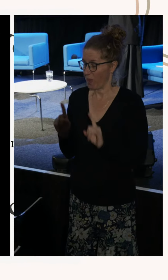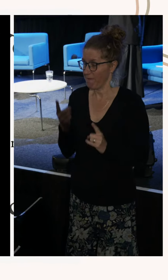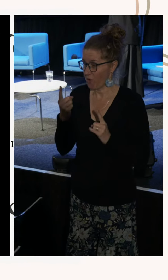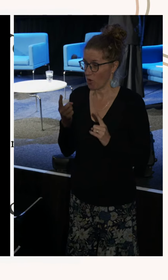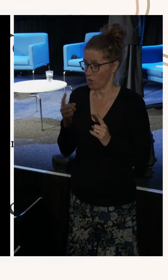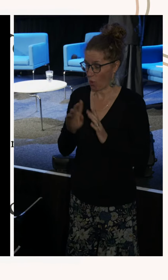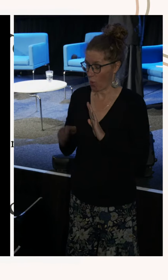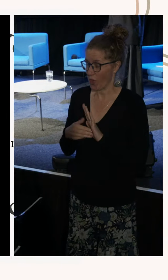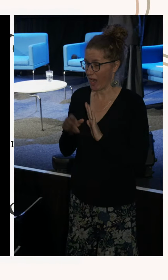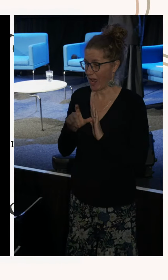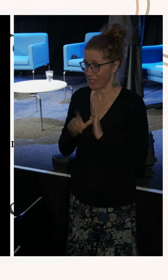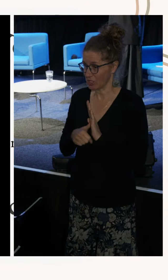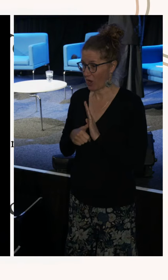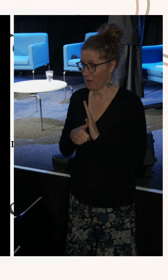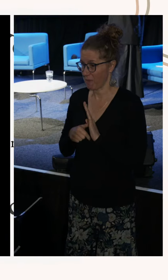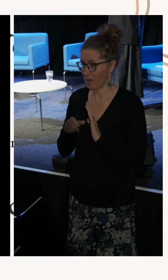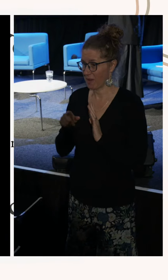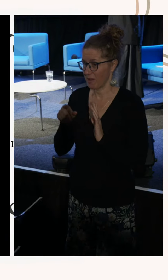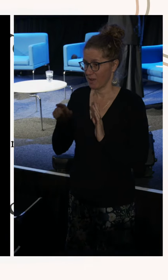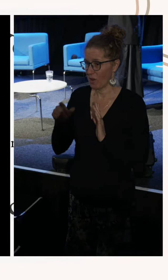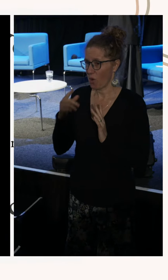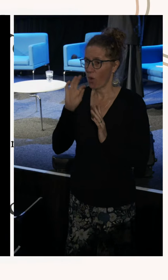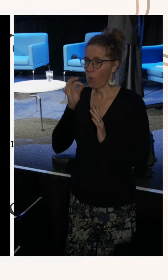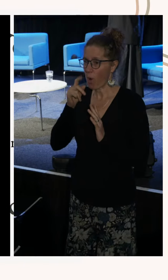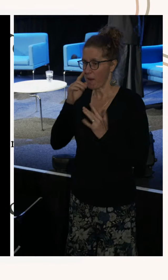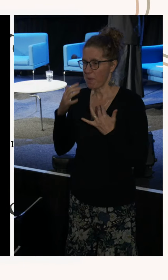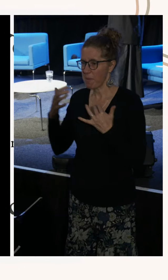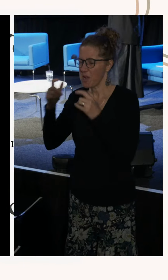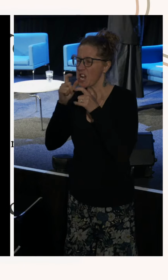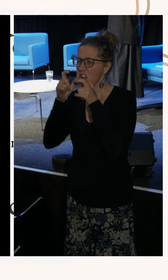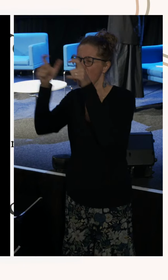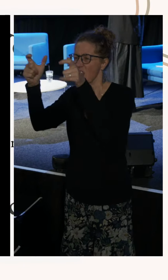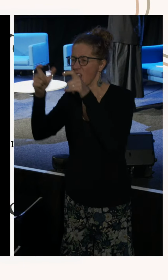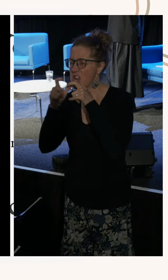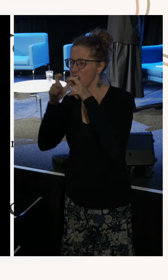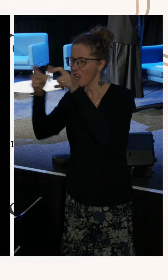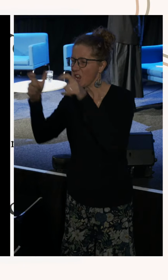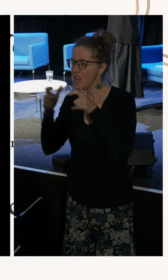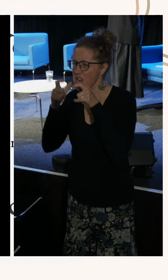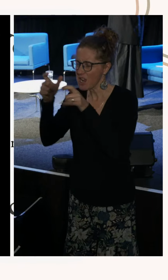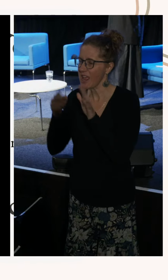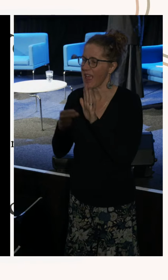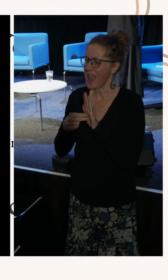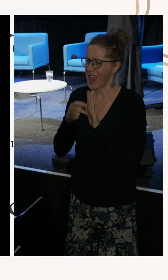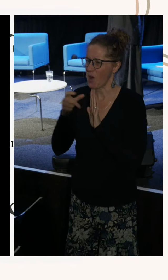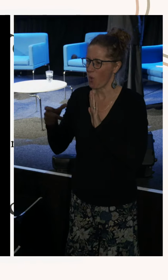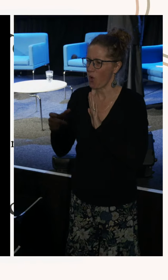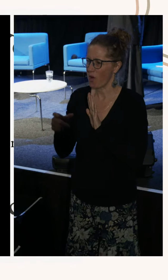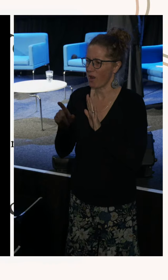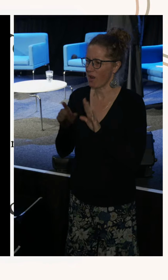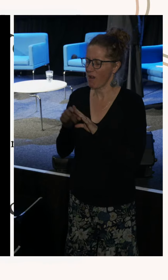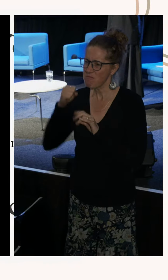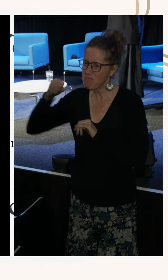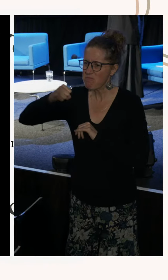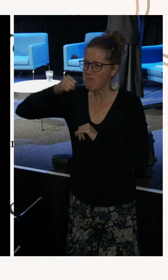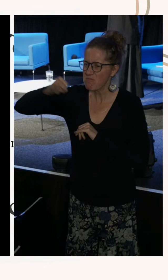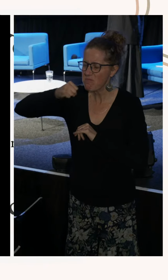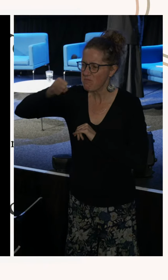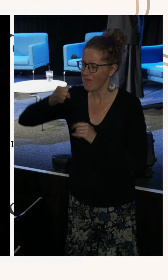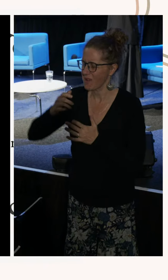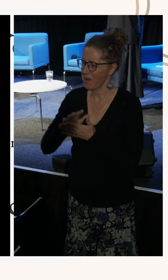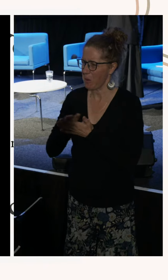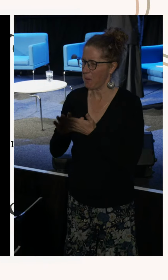witnessed this. A pale, dimpled ocean of white men screaming this slur like their lives depend on it, and it doesn't mean a single